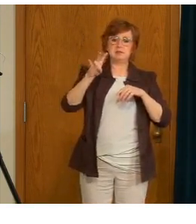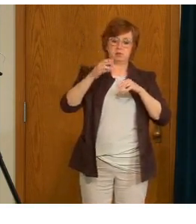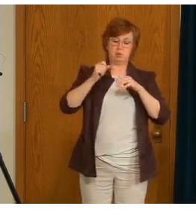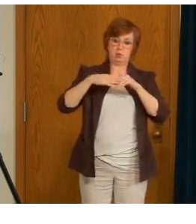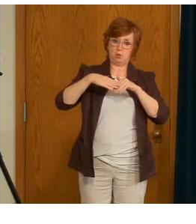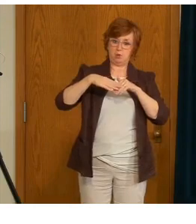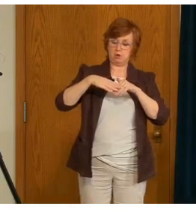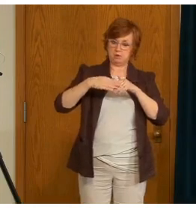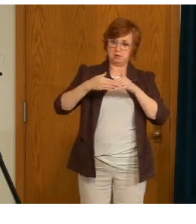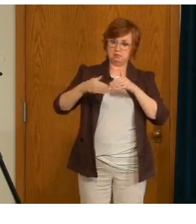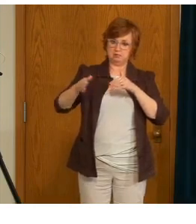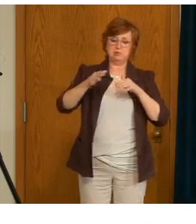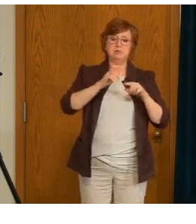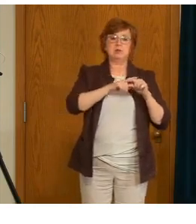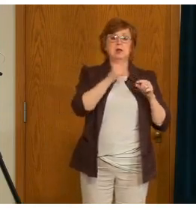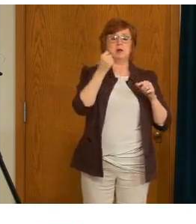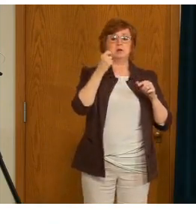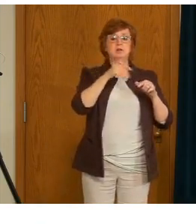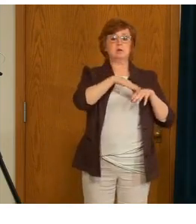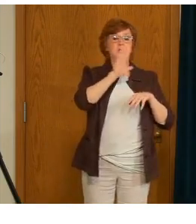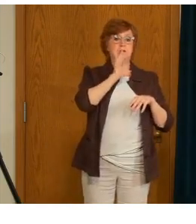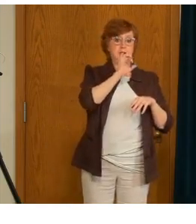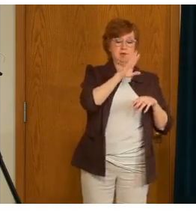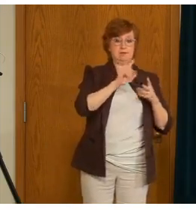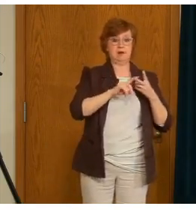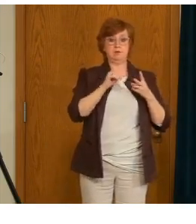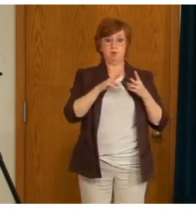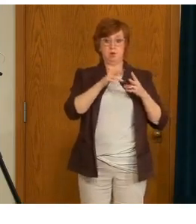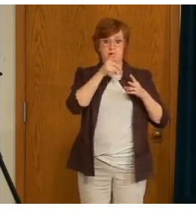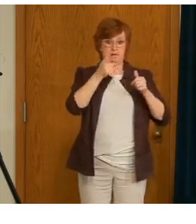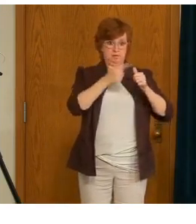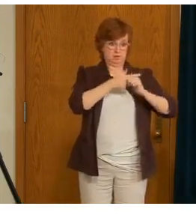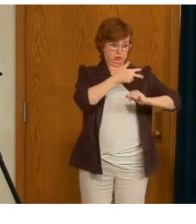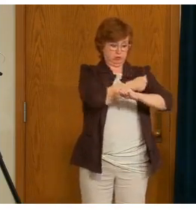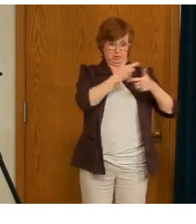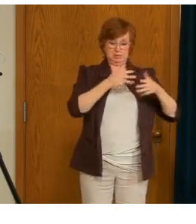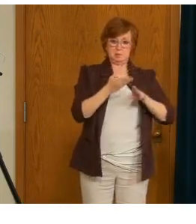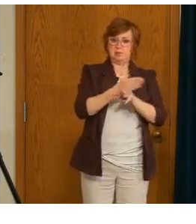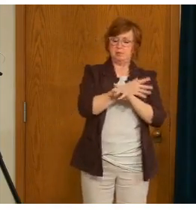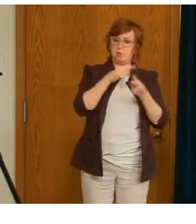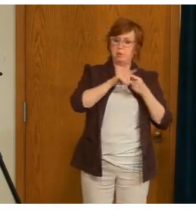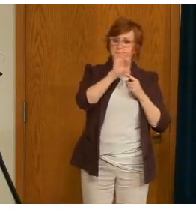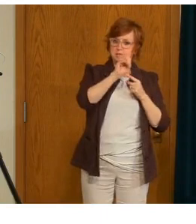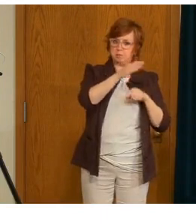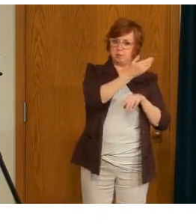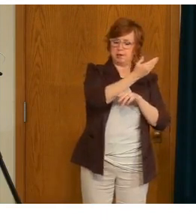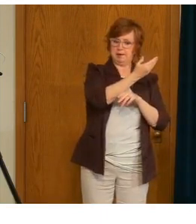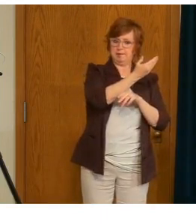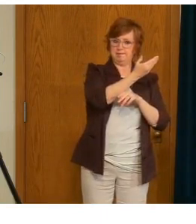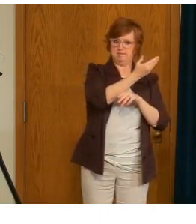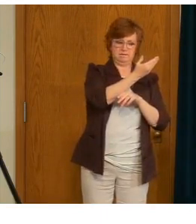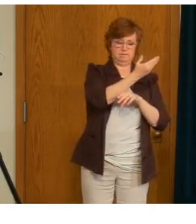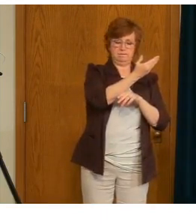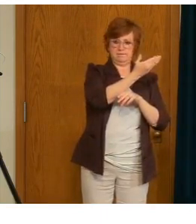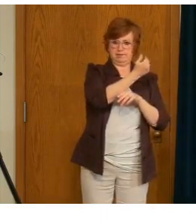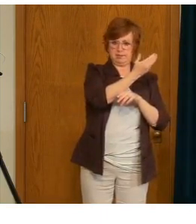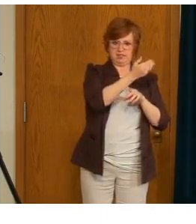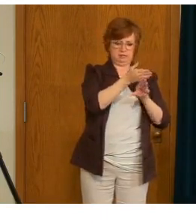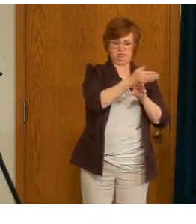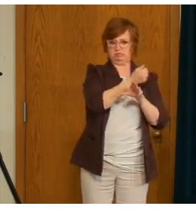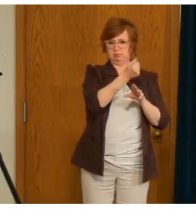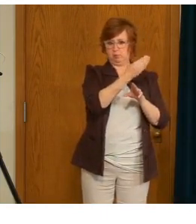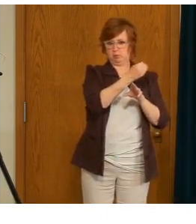their first shot before February 15th can book their second shot. Second doses will be available in the same